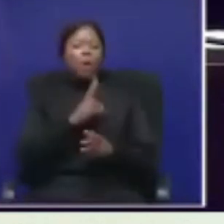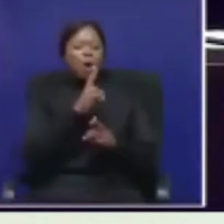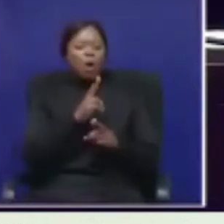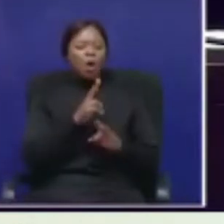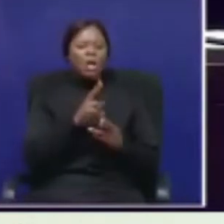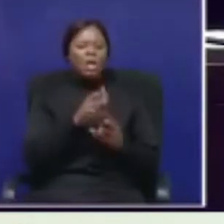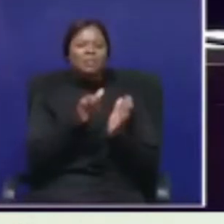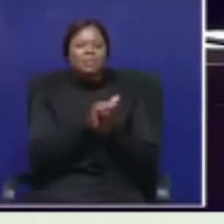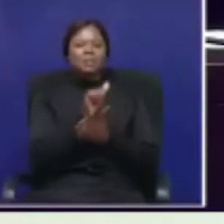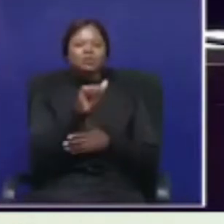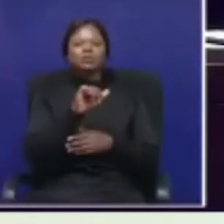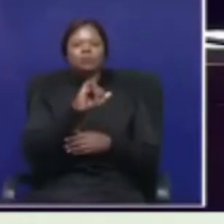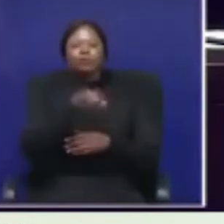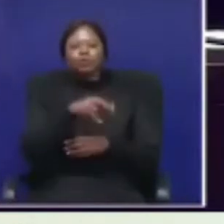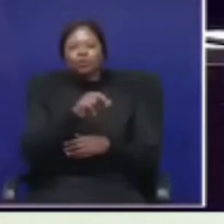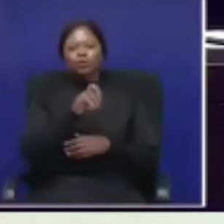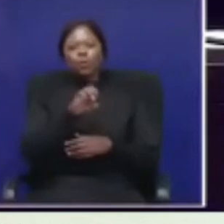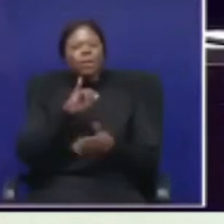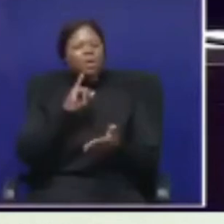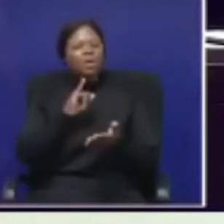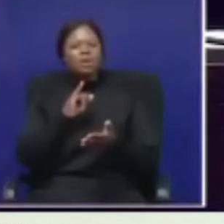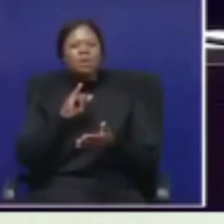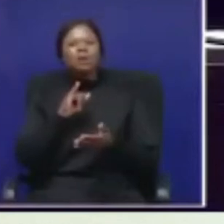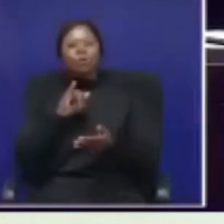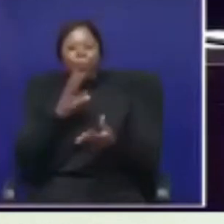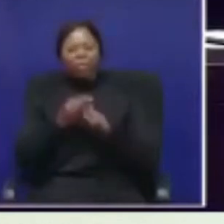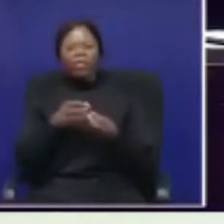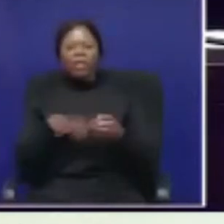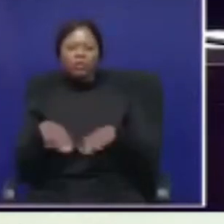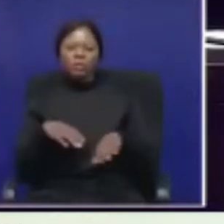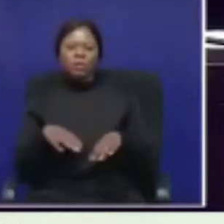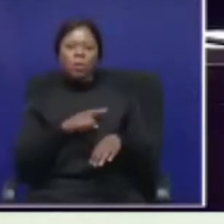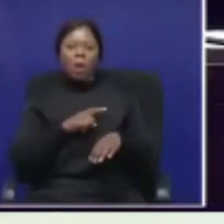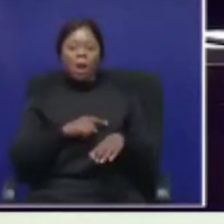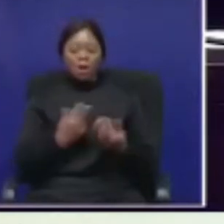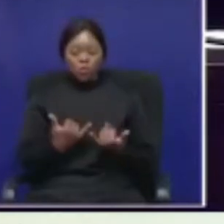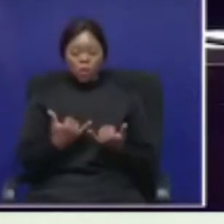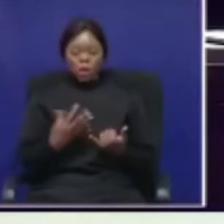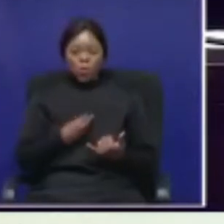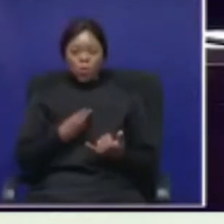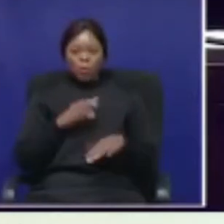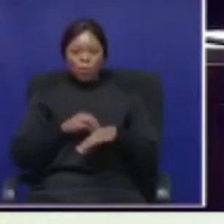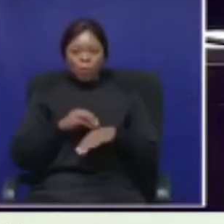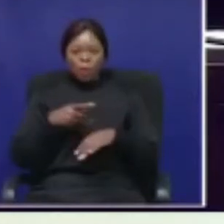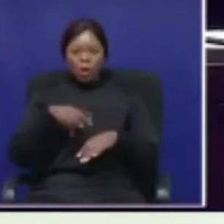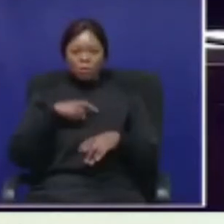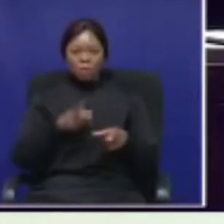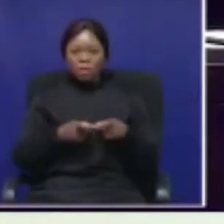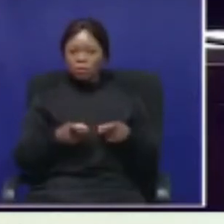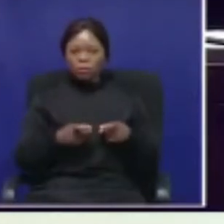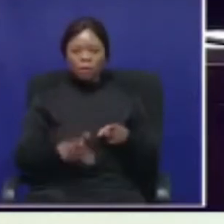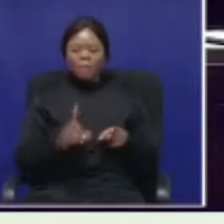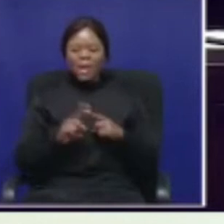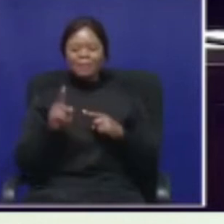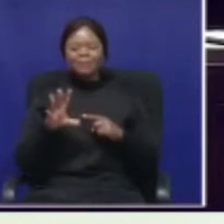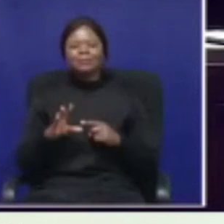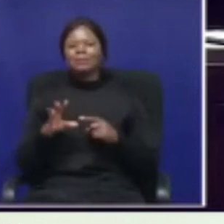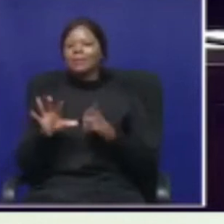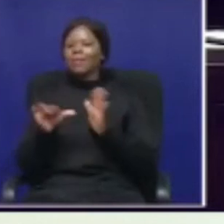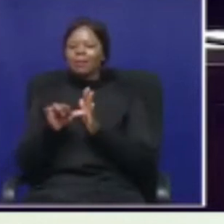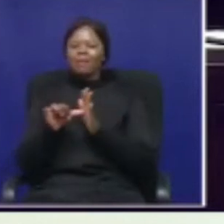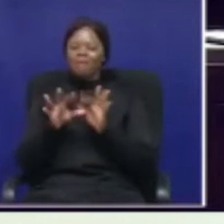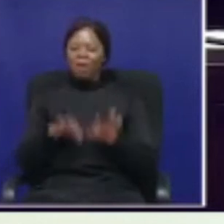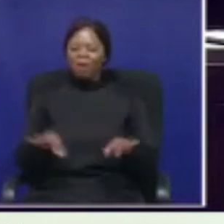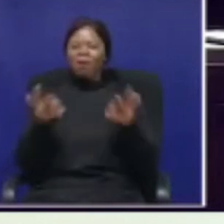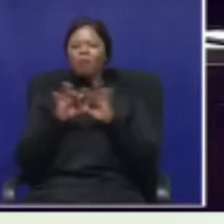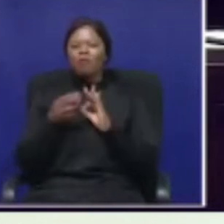promises, but with action. Because the youth of today are not a problem for us to manage. They are the greatest asset that this country has.